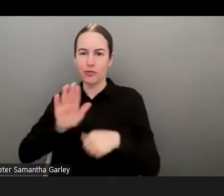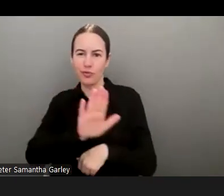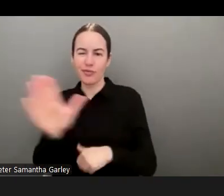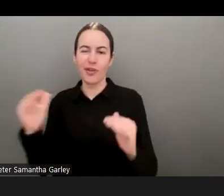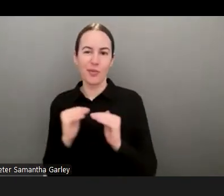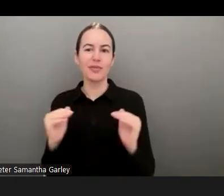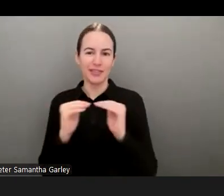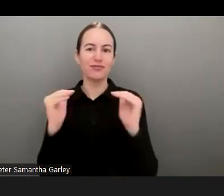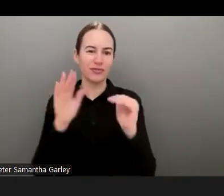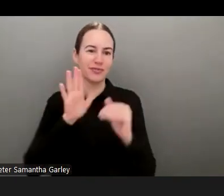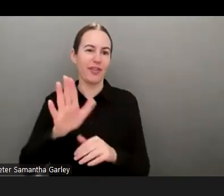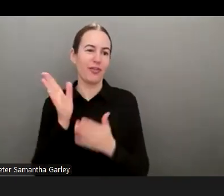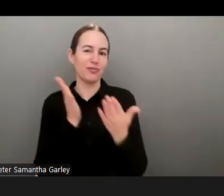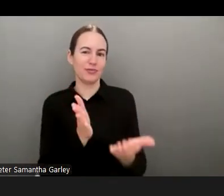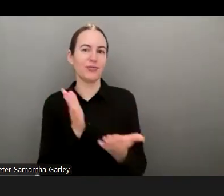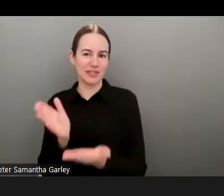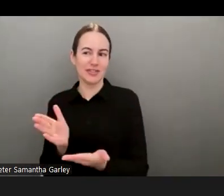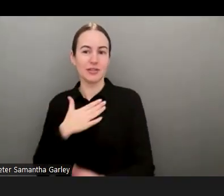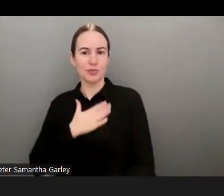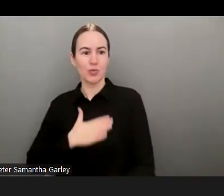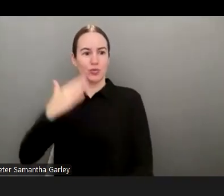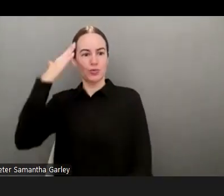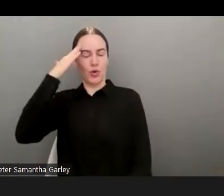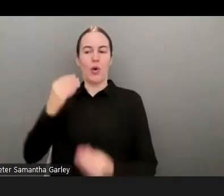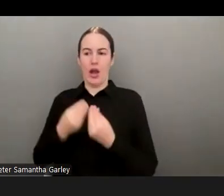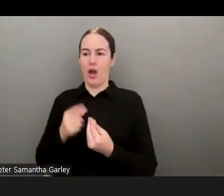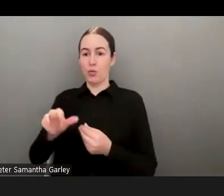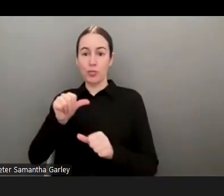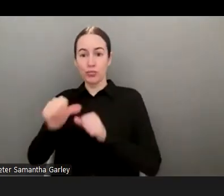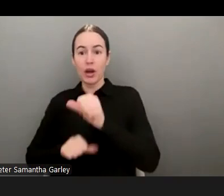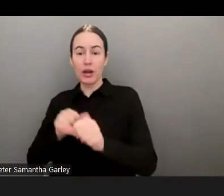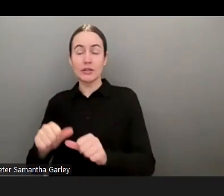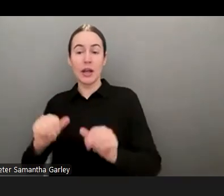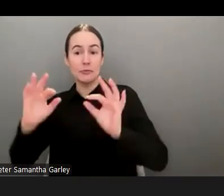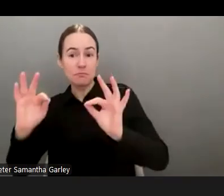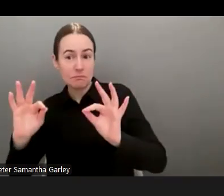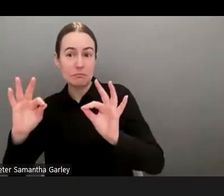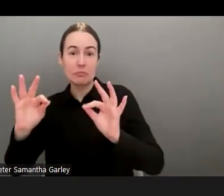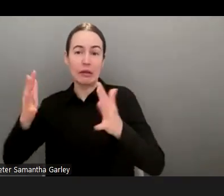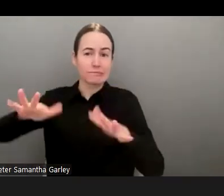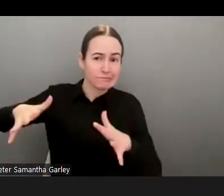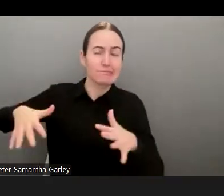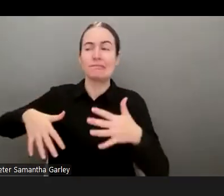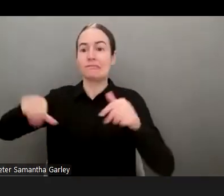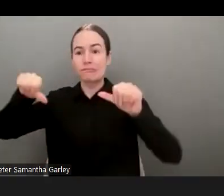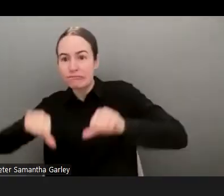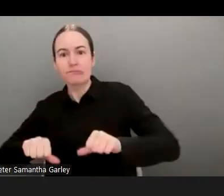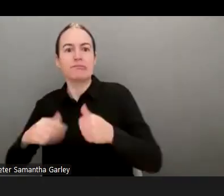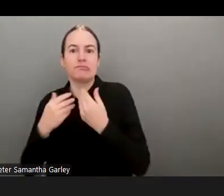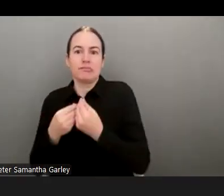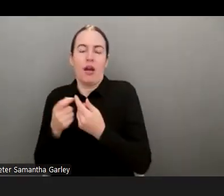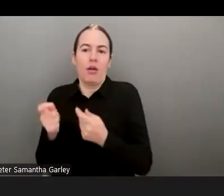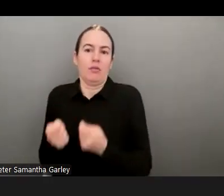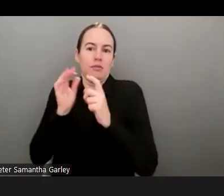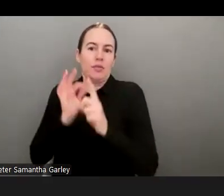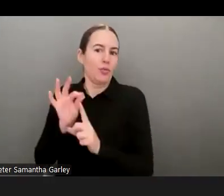browsing, checking their processes and the way they are doing their services, developing them. Okay, thank you. Rebecka, what's your